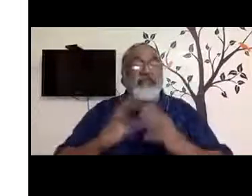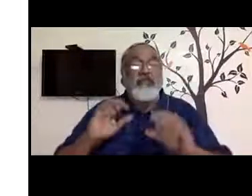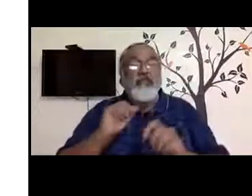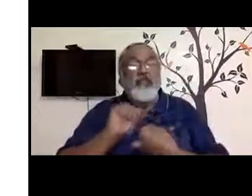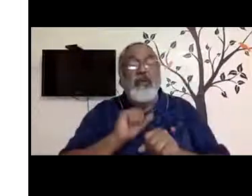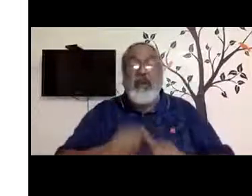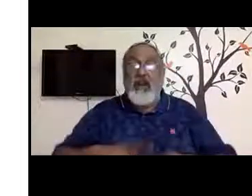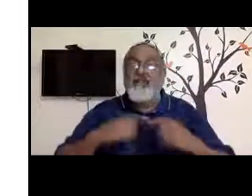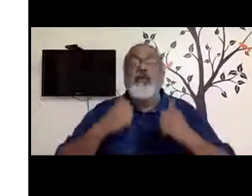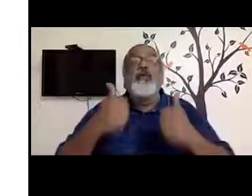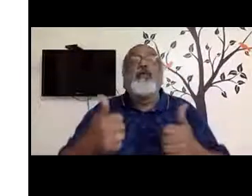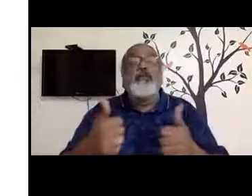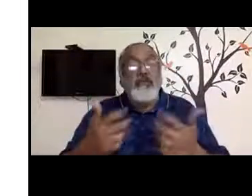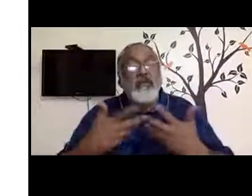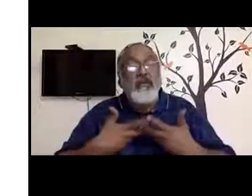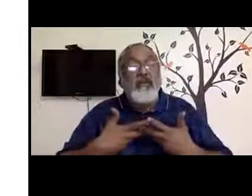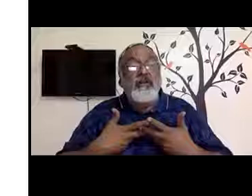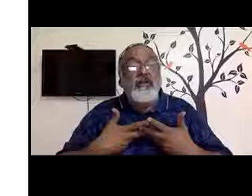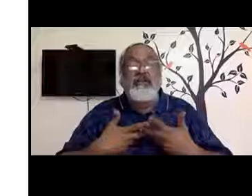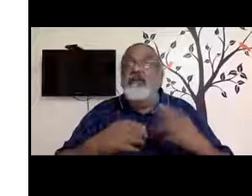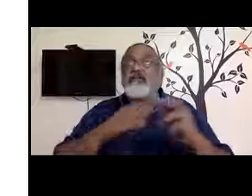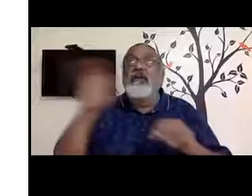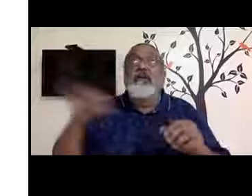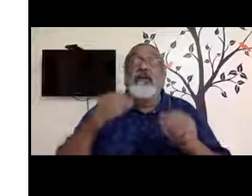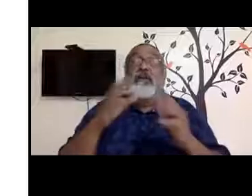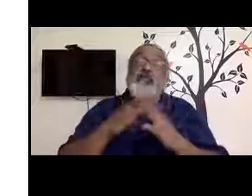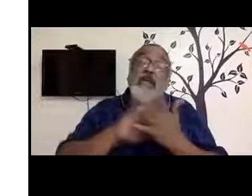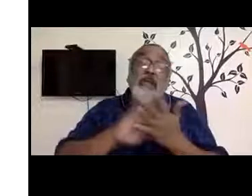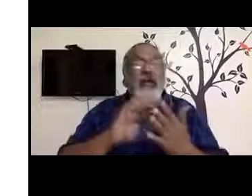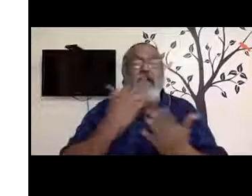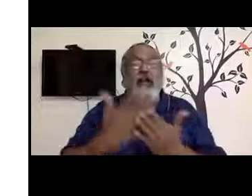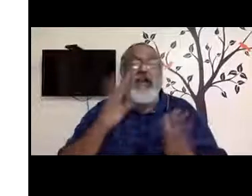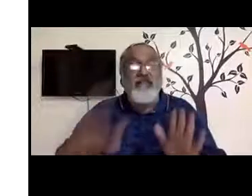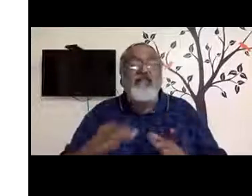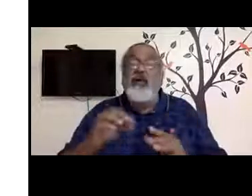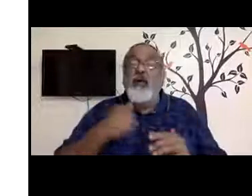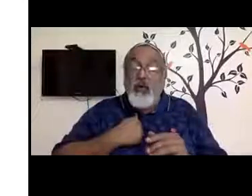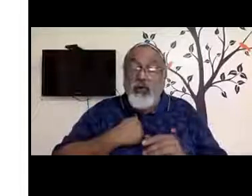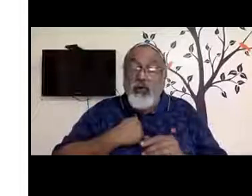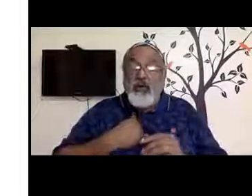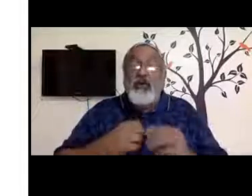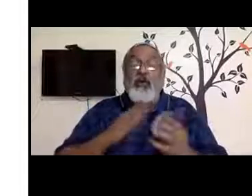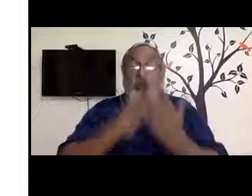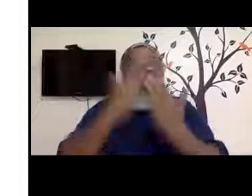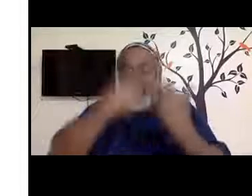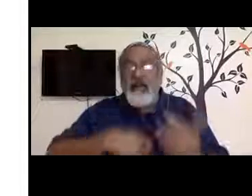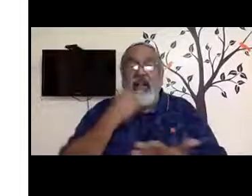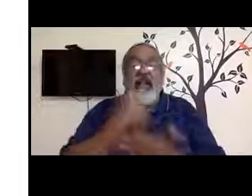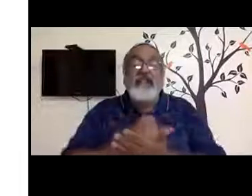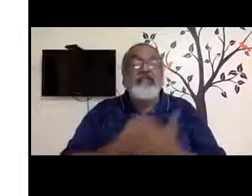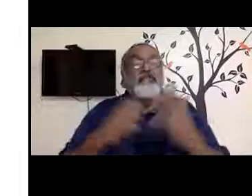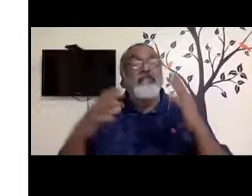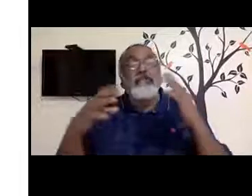at. Whereas that approach, the holistic approach, the comprehensive approach, and the human rights approach is actually